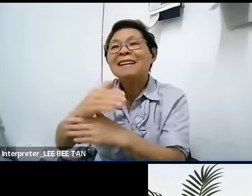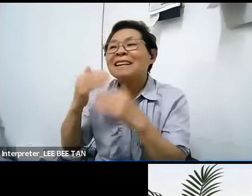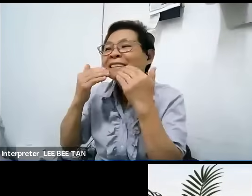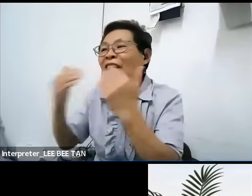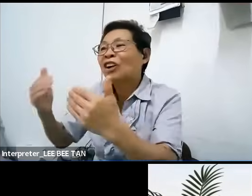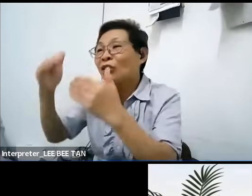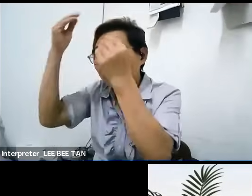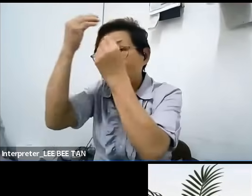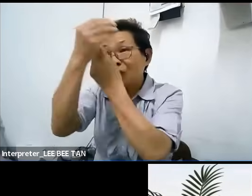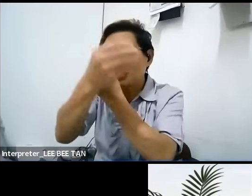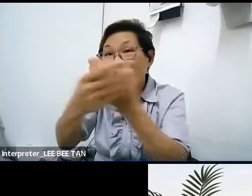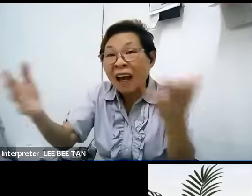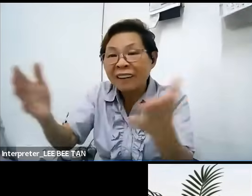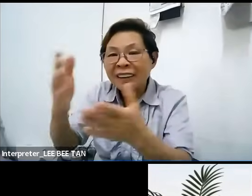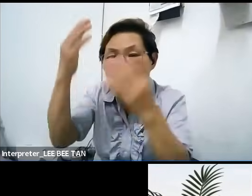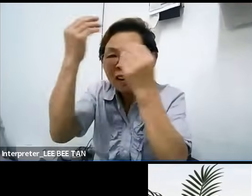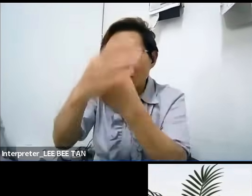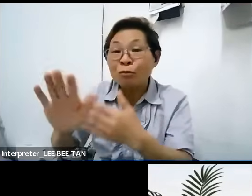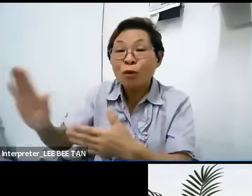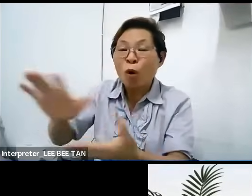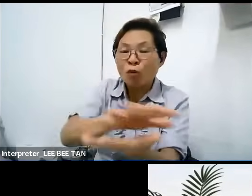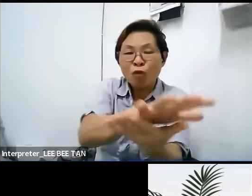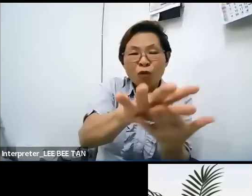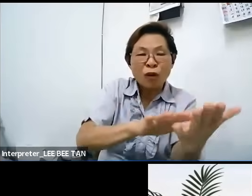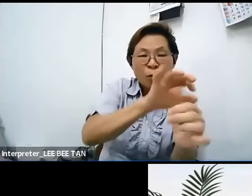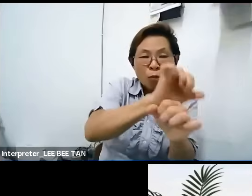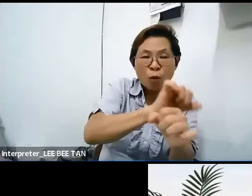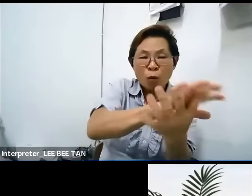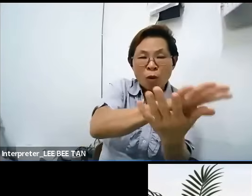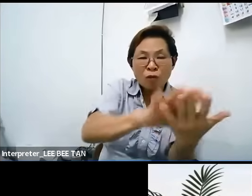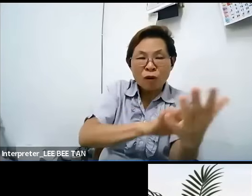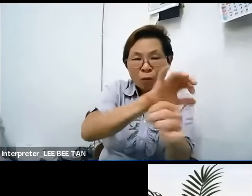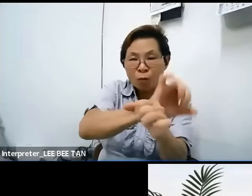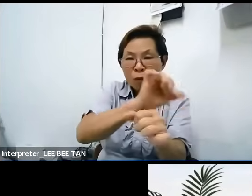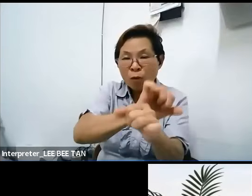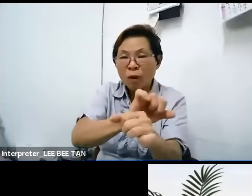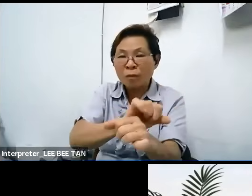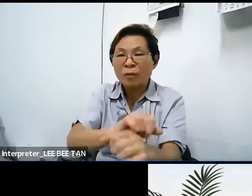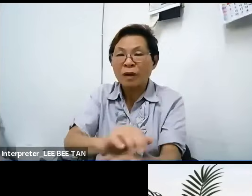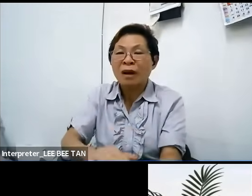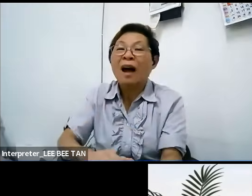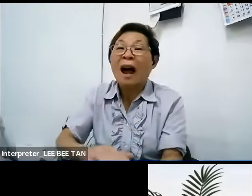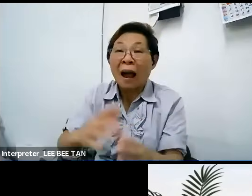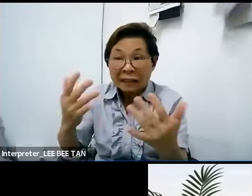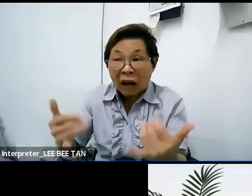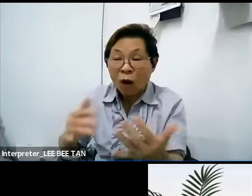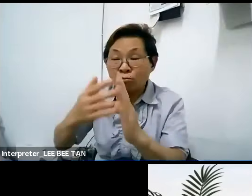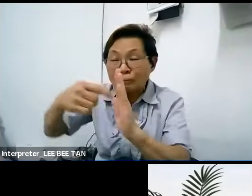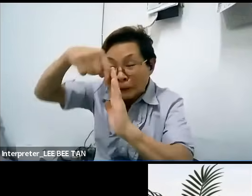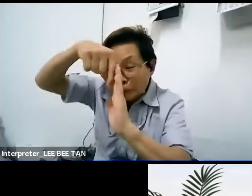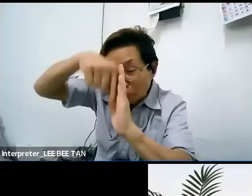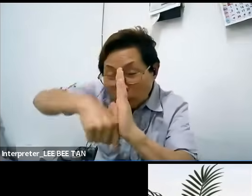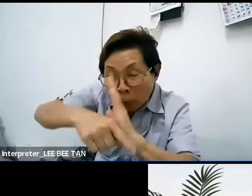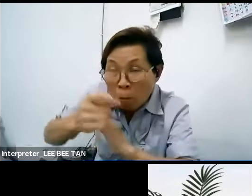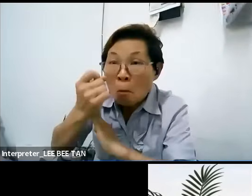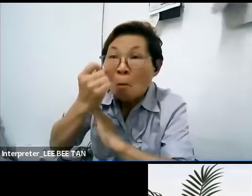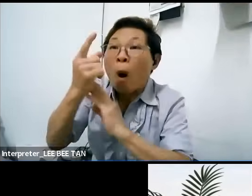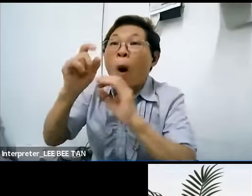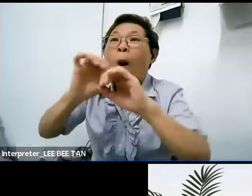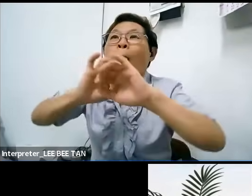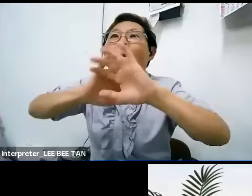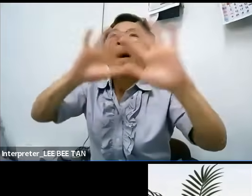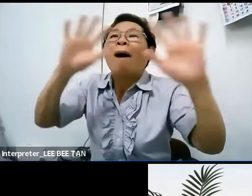the framework, which have really provided us with a deeper understanding on how tailored strategies can